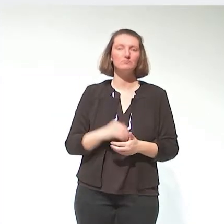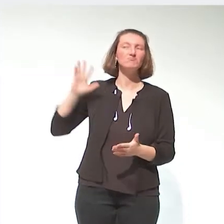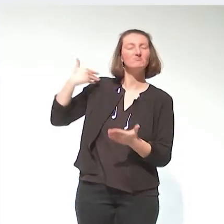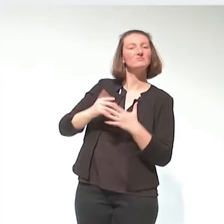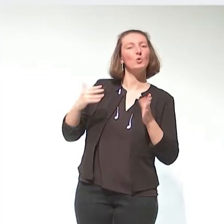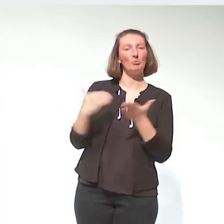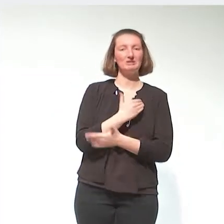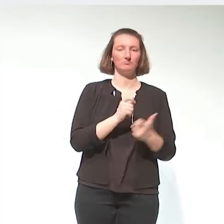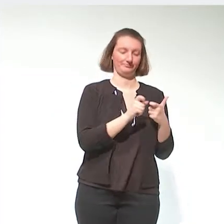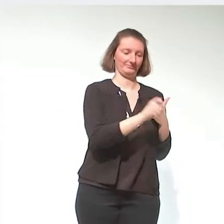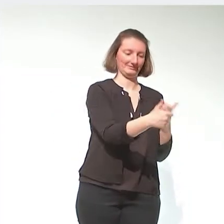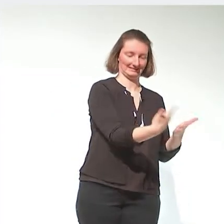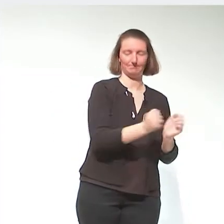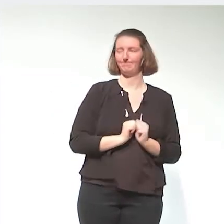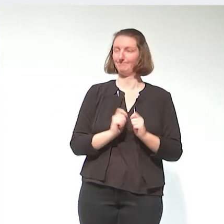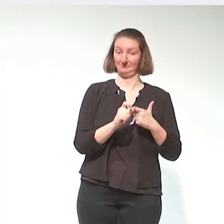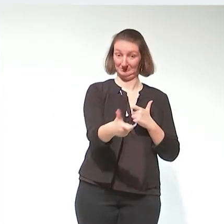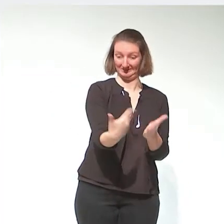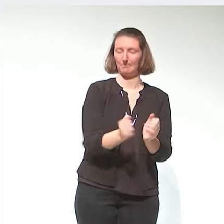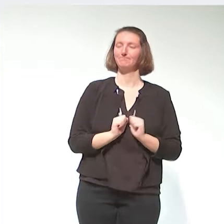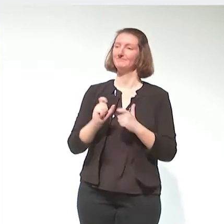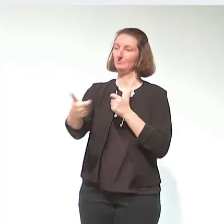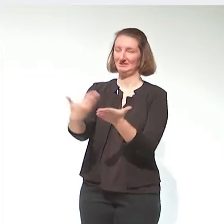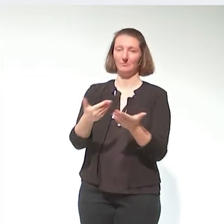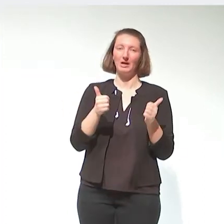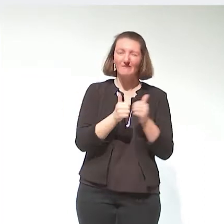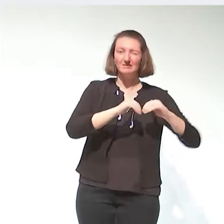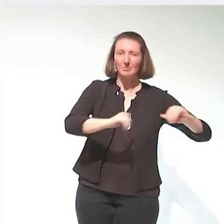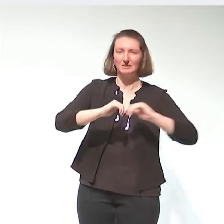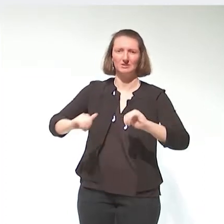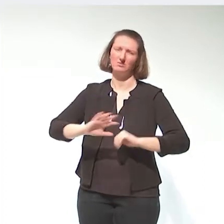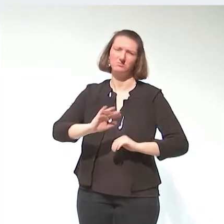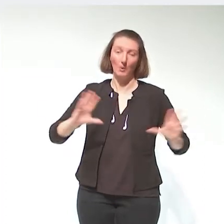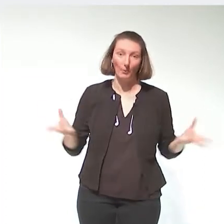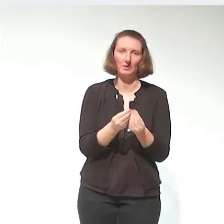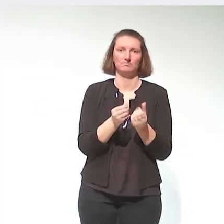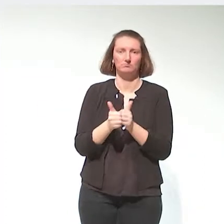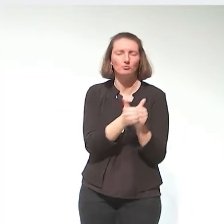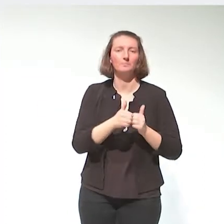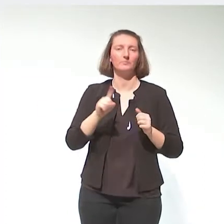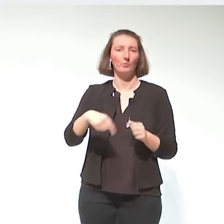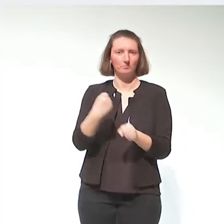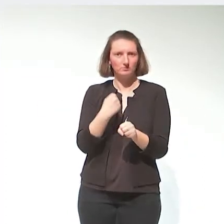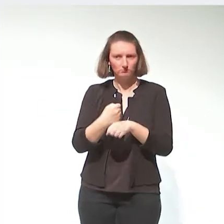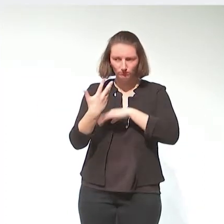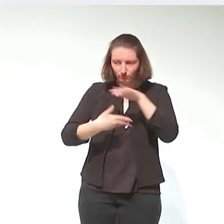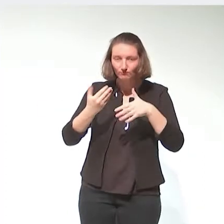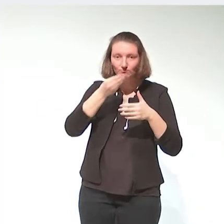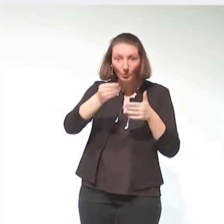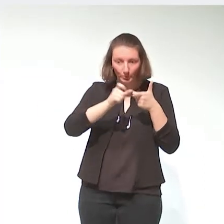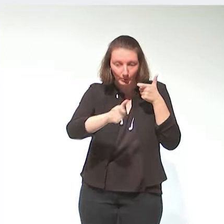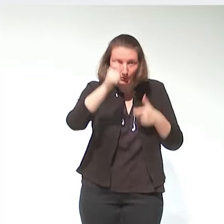We need to break free from a rationale in which we're stacking schemes and mechanisms on top of each other. We need to achieve